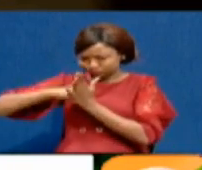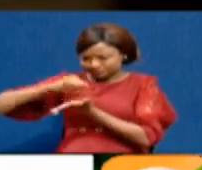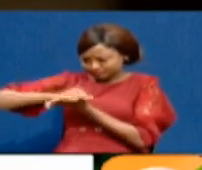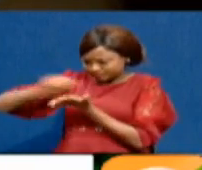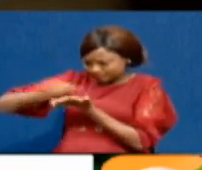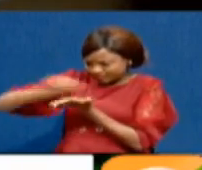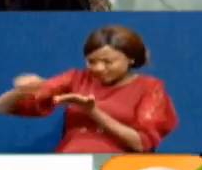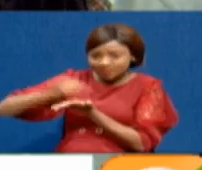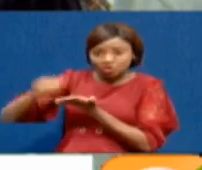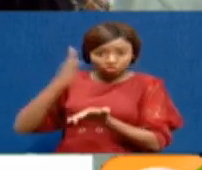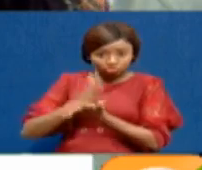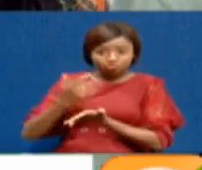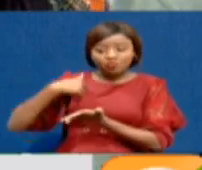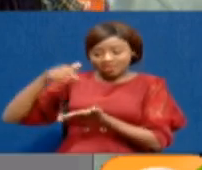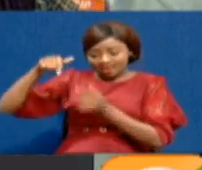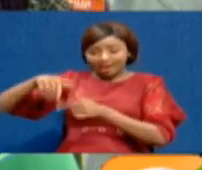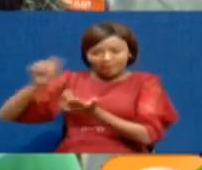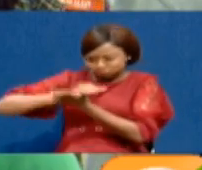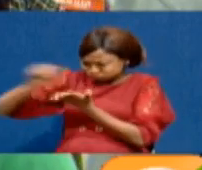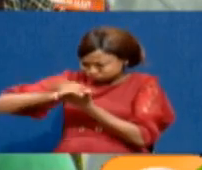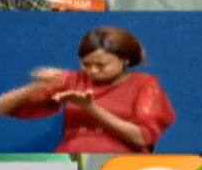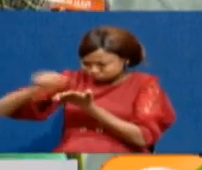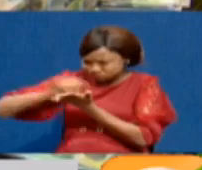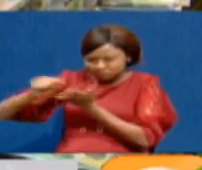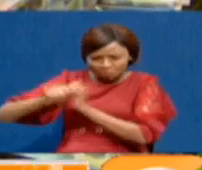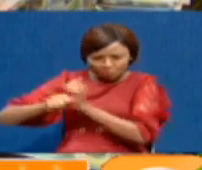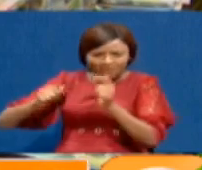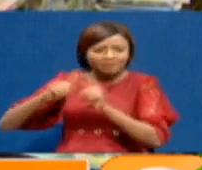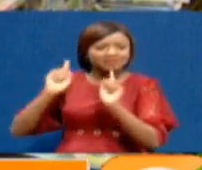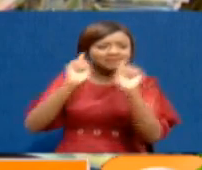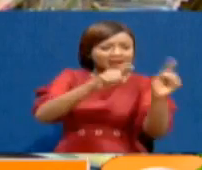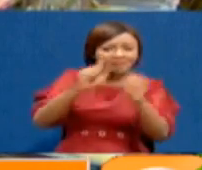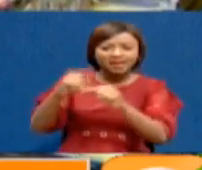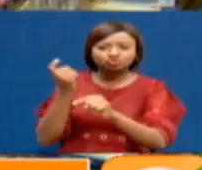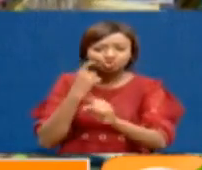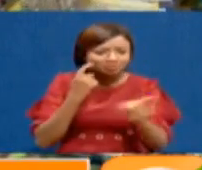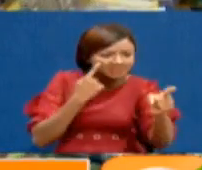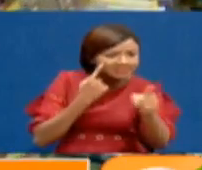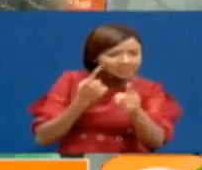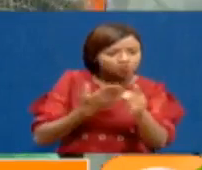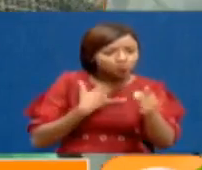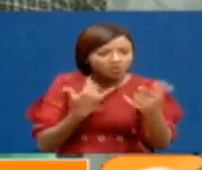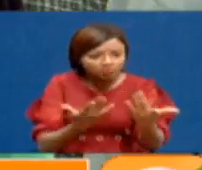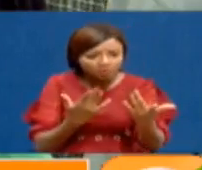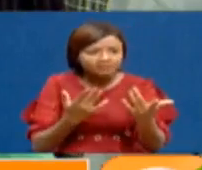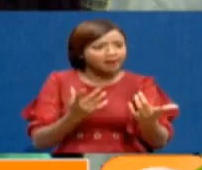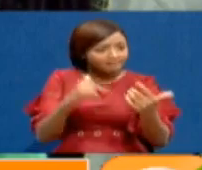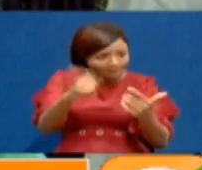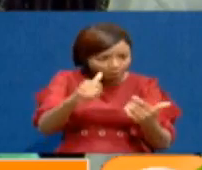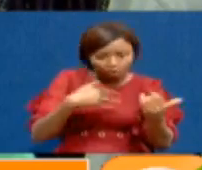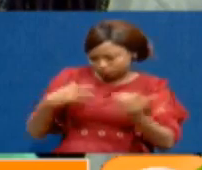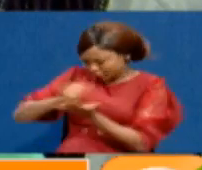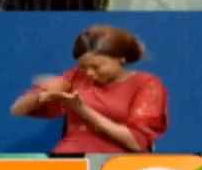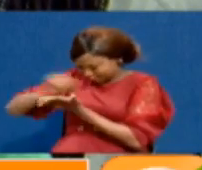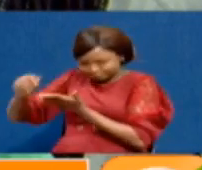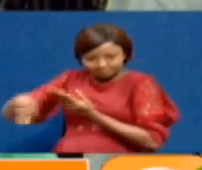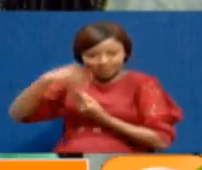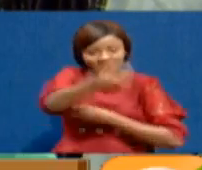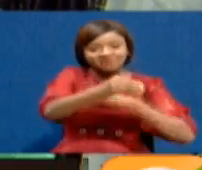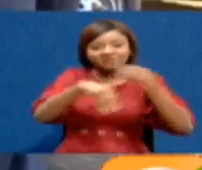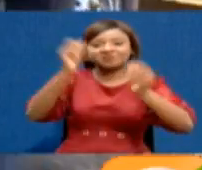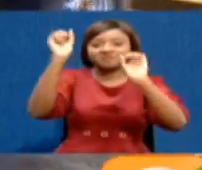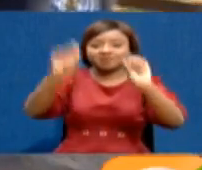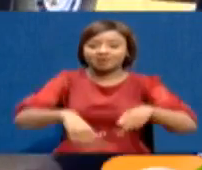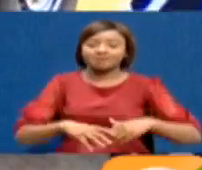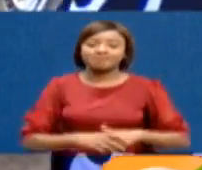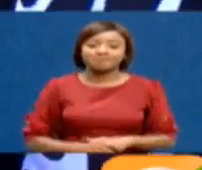viwandani, hata huku tunatembea kuhakikisha kwamba kile kitabu ambacho kinaulizwa na kile ambacho kinatakikana na wazazi